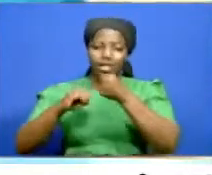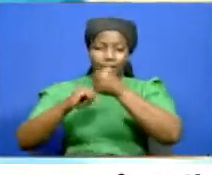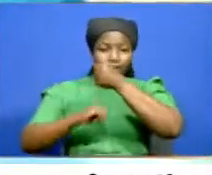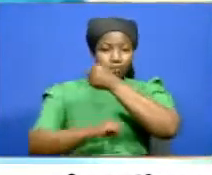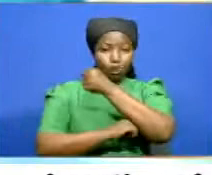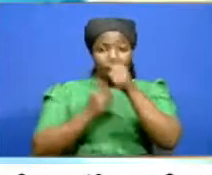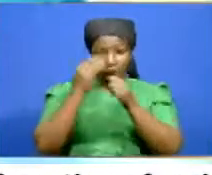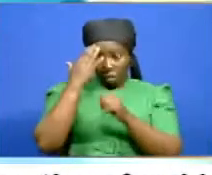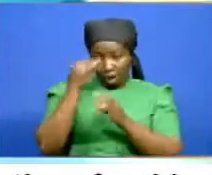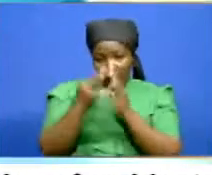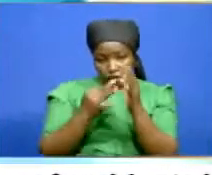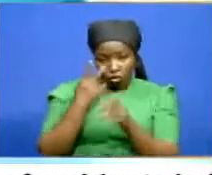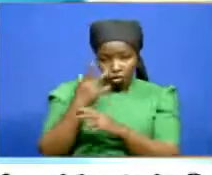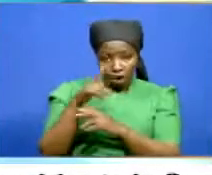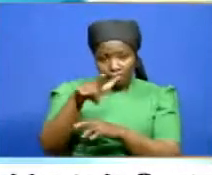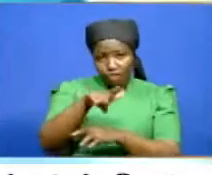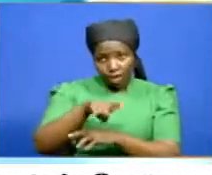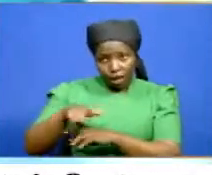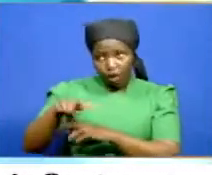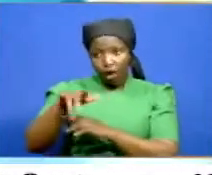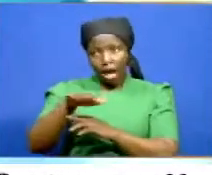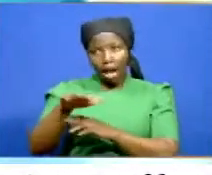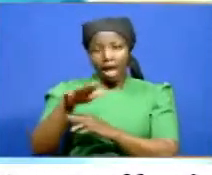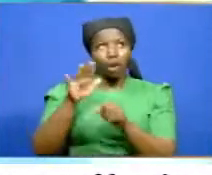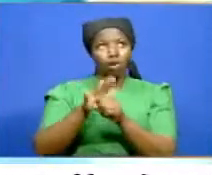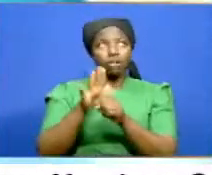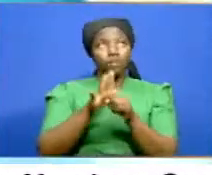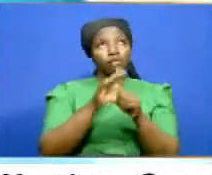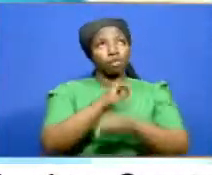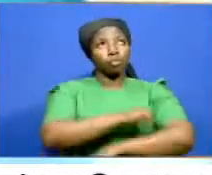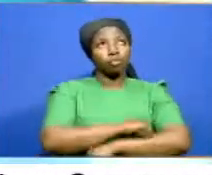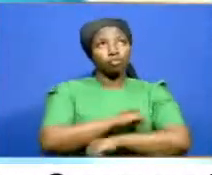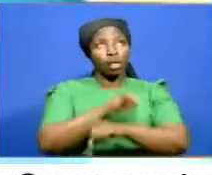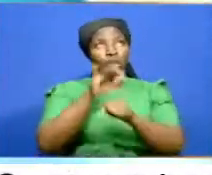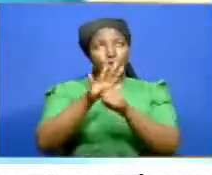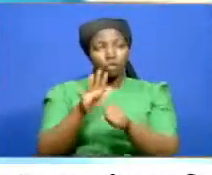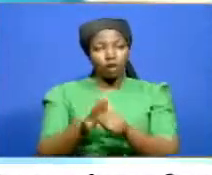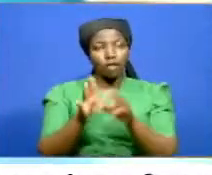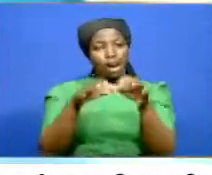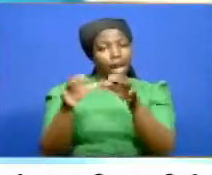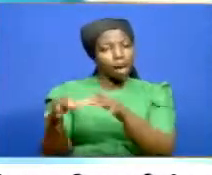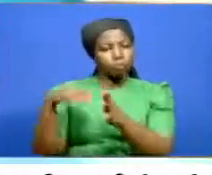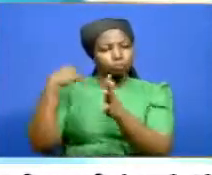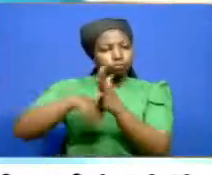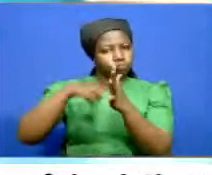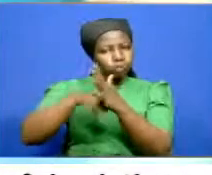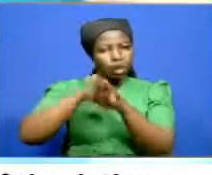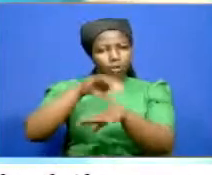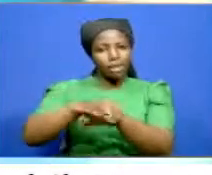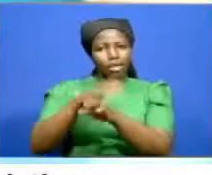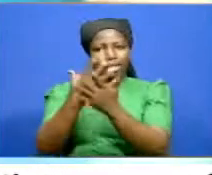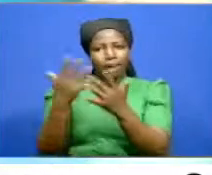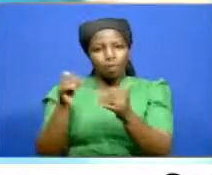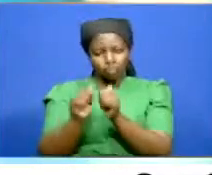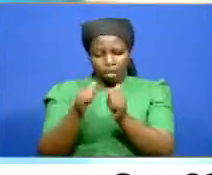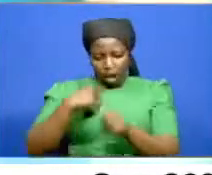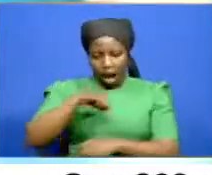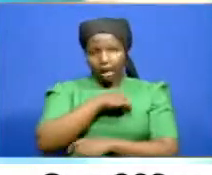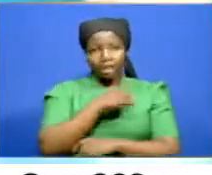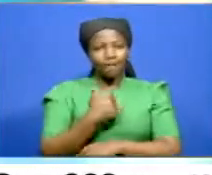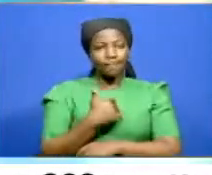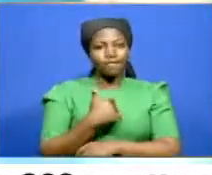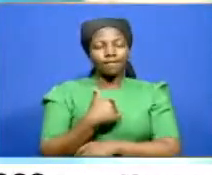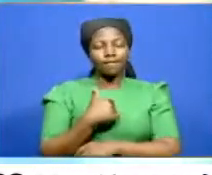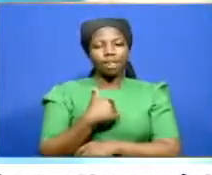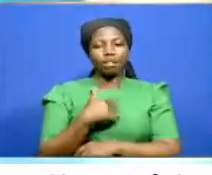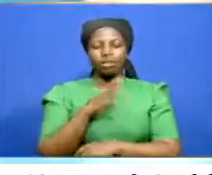at local football at the moment, a lot of academies, a lot of clubs, even at the top level, are struggling to even get something that we have on board. Mm-hmm. So on